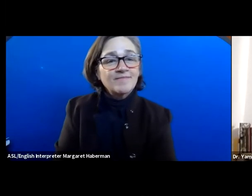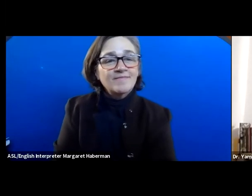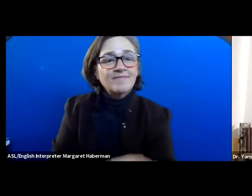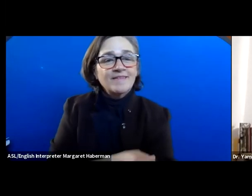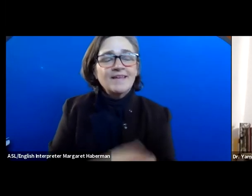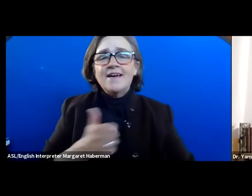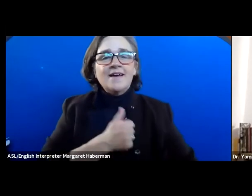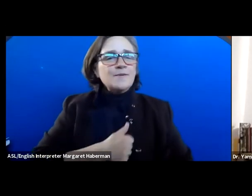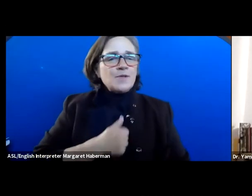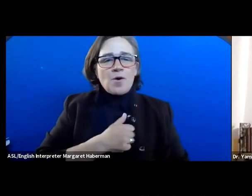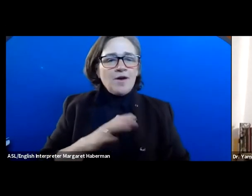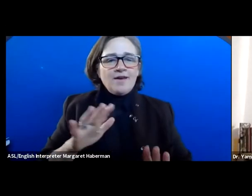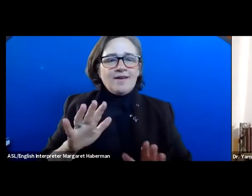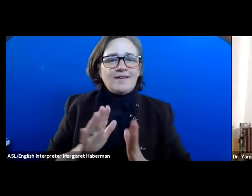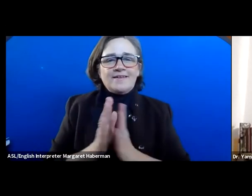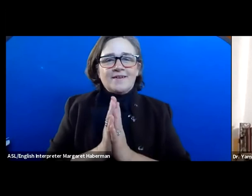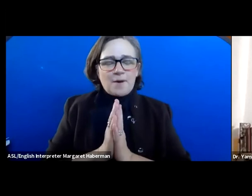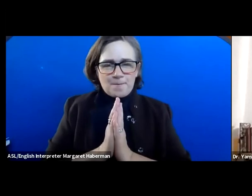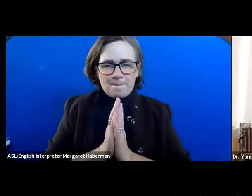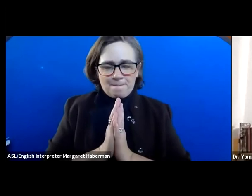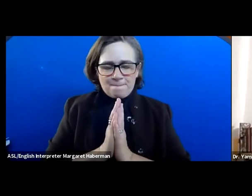Yeah, I'm sorry. I just lost my train of thought.